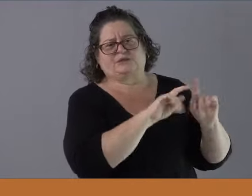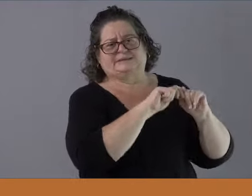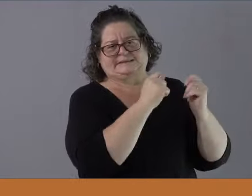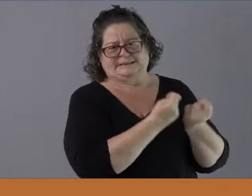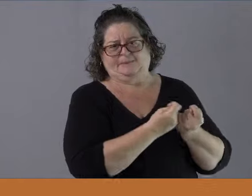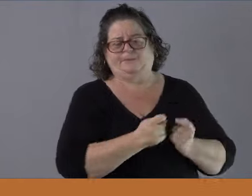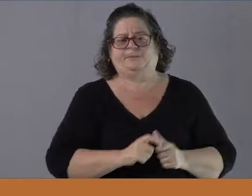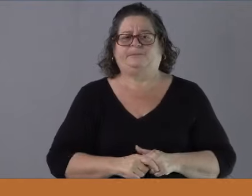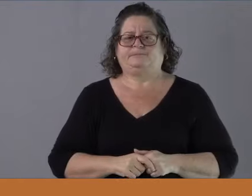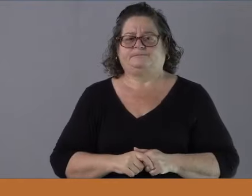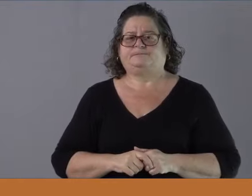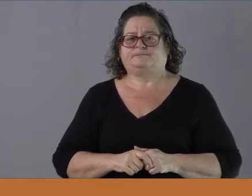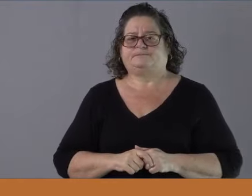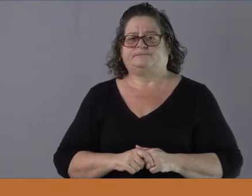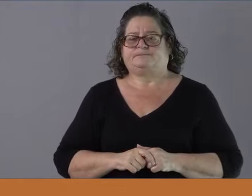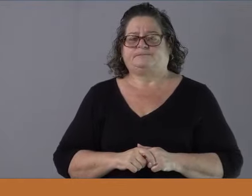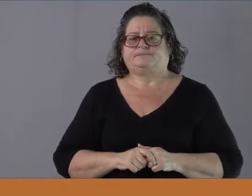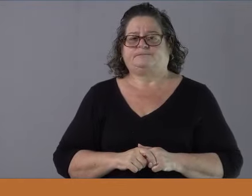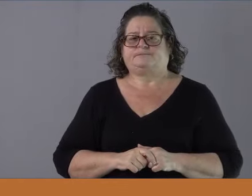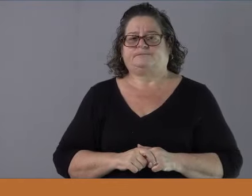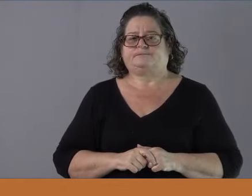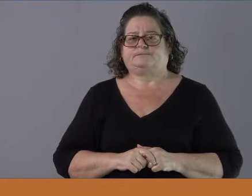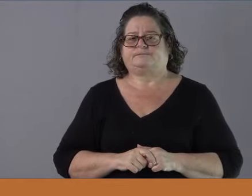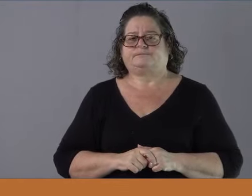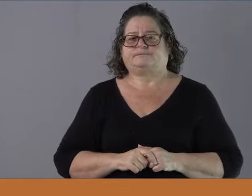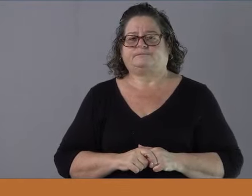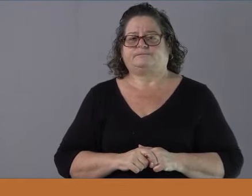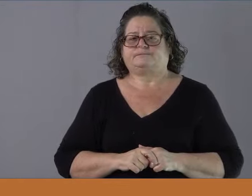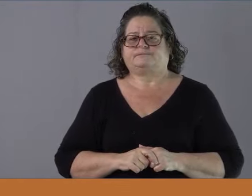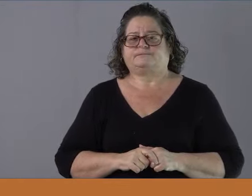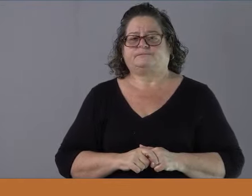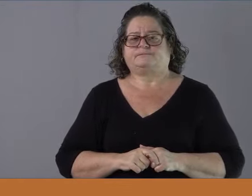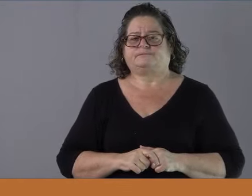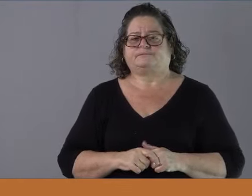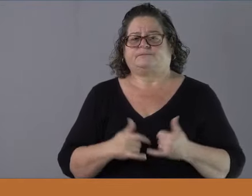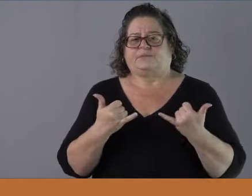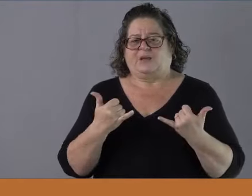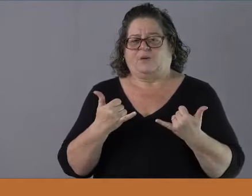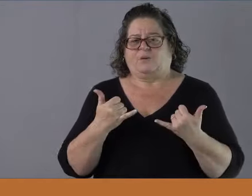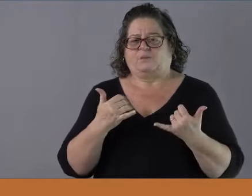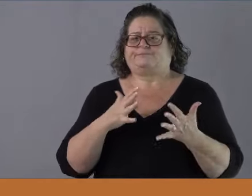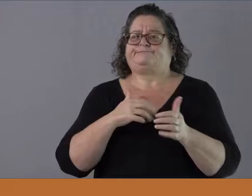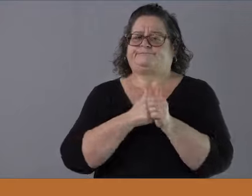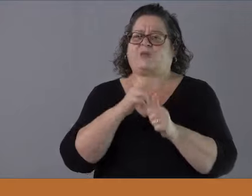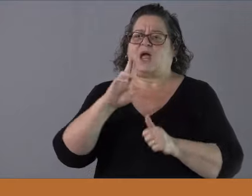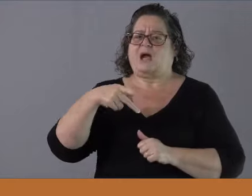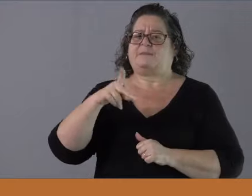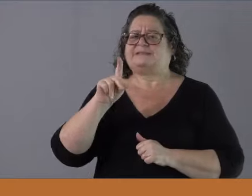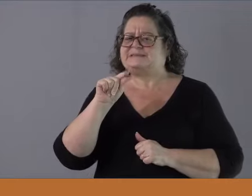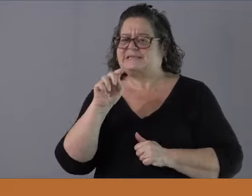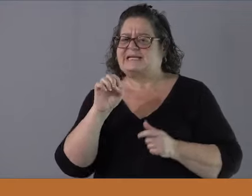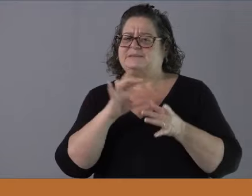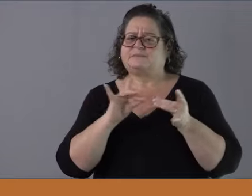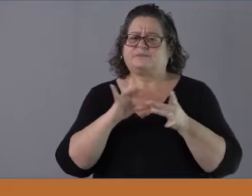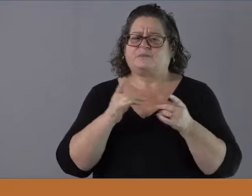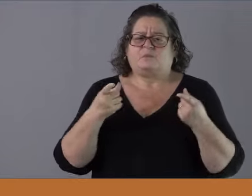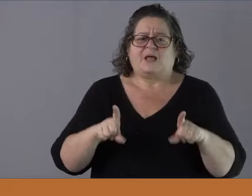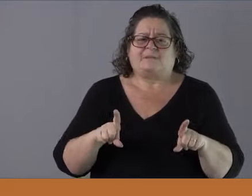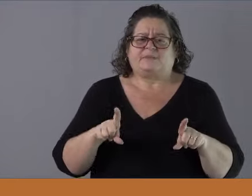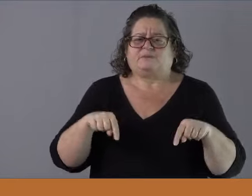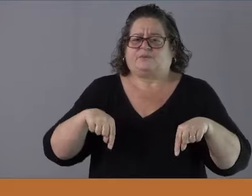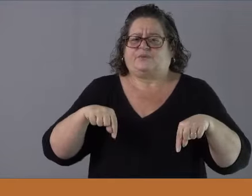want to give an update on not only public health, but what's happening with Arizona families in the state of Arizona,